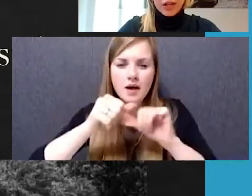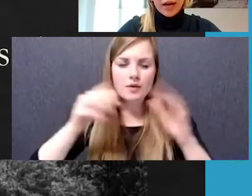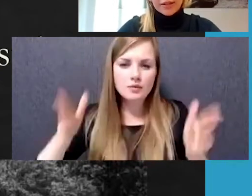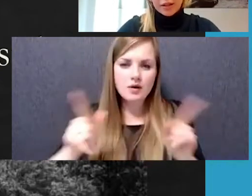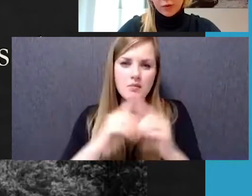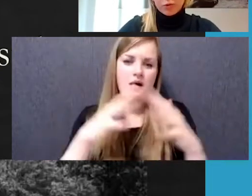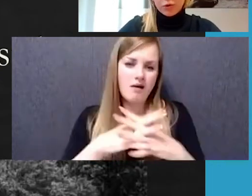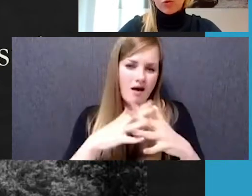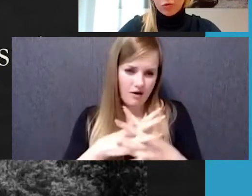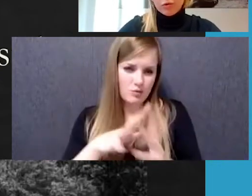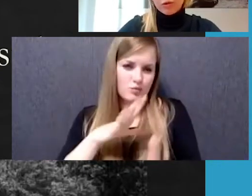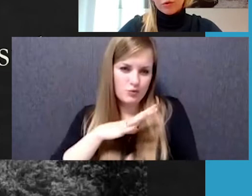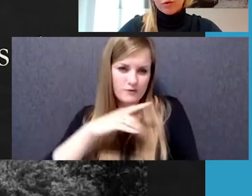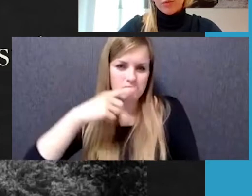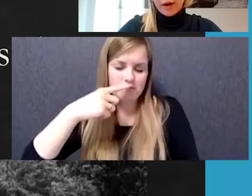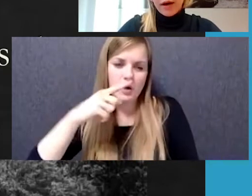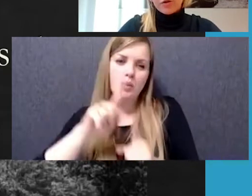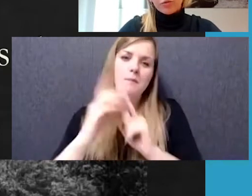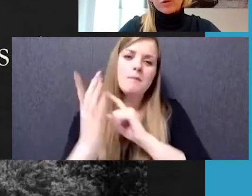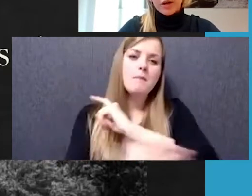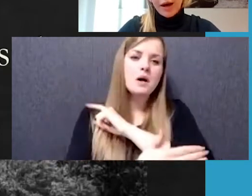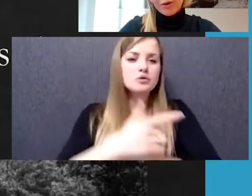mentioned in the 17th century,